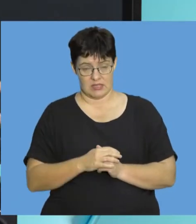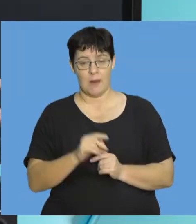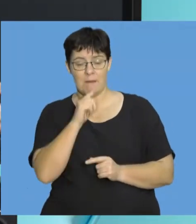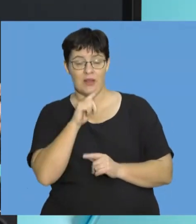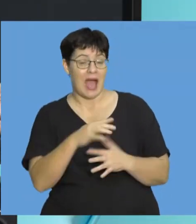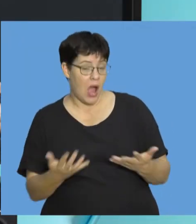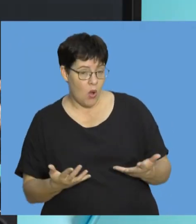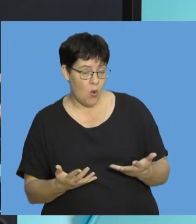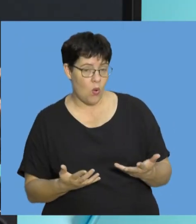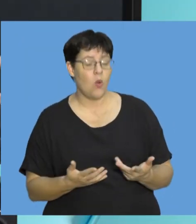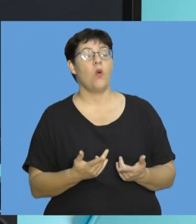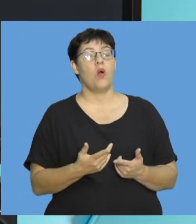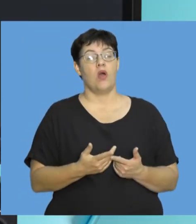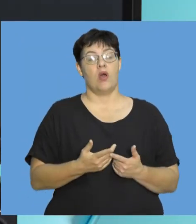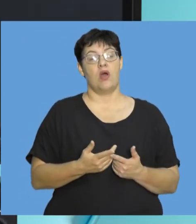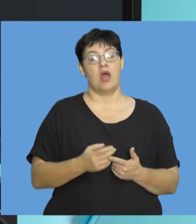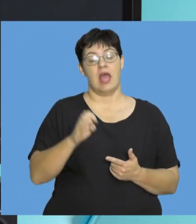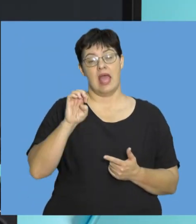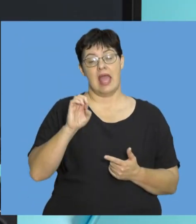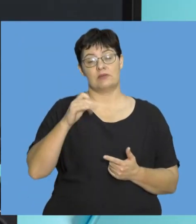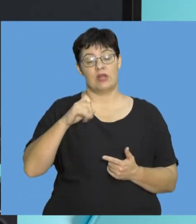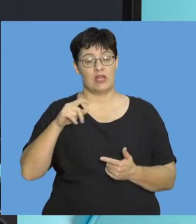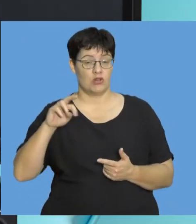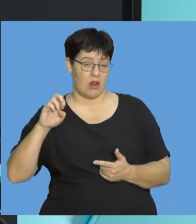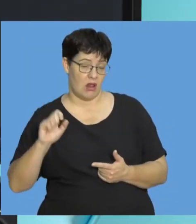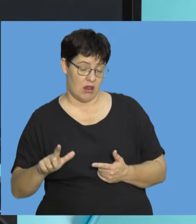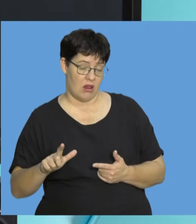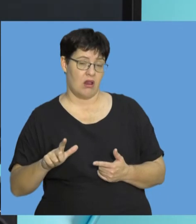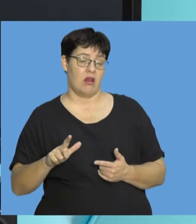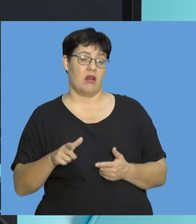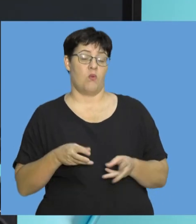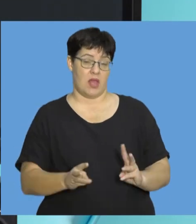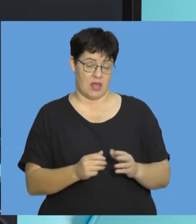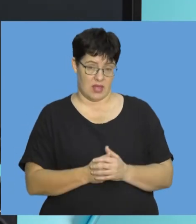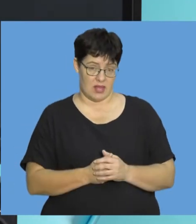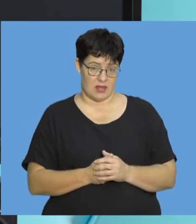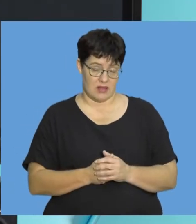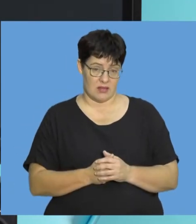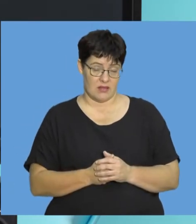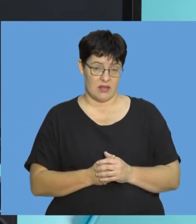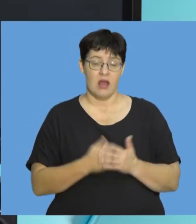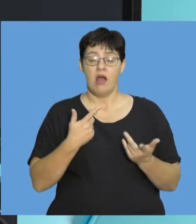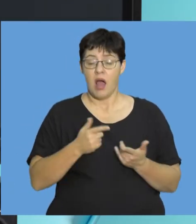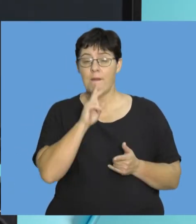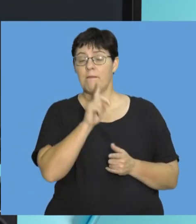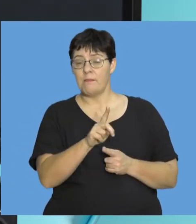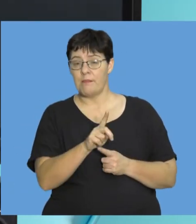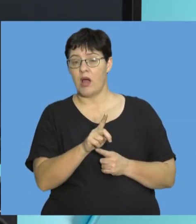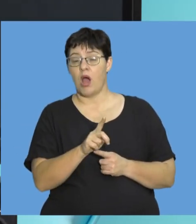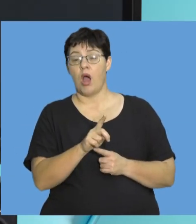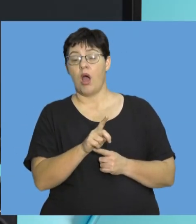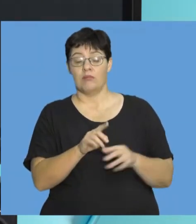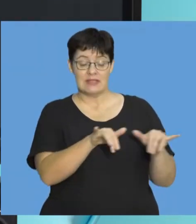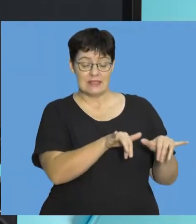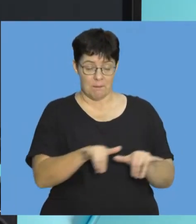of an exponential form. And if that is a bit difficult for you, just try to then simplify it and